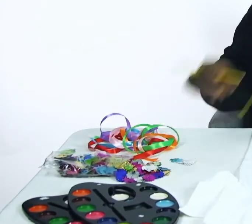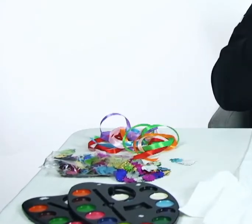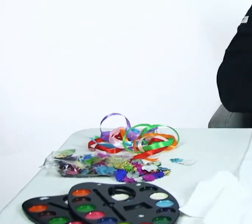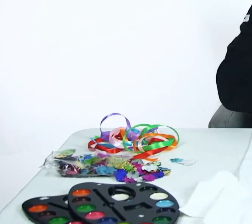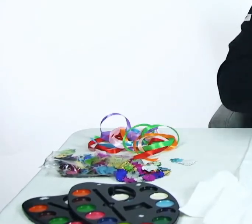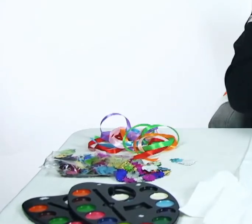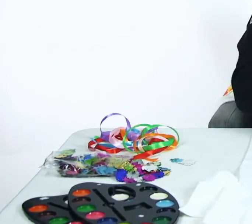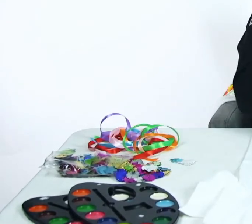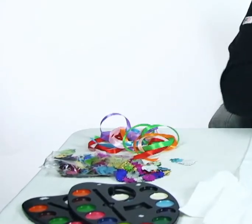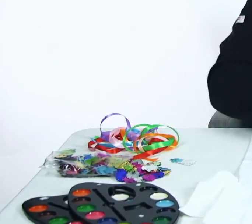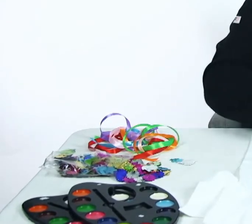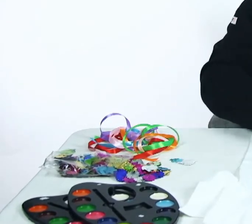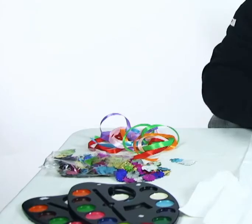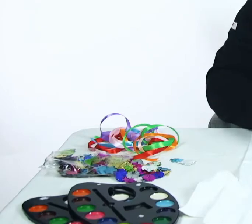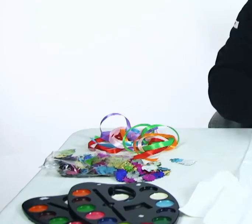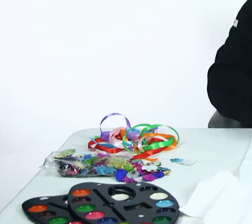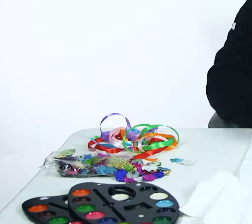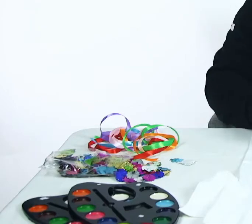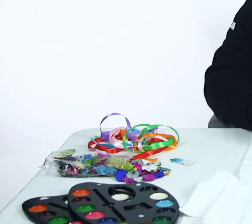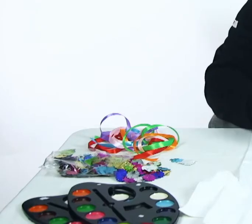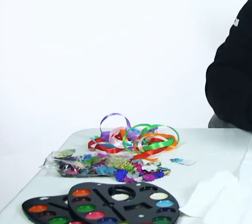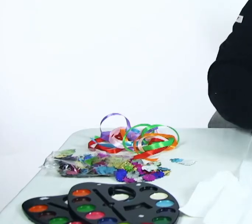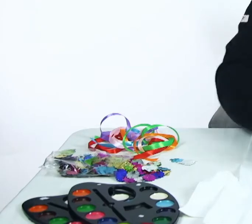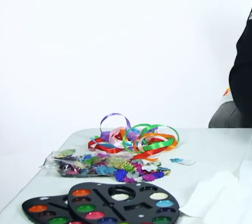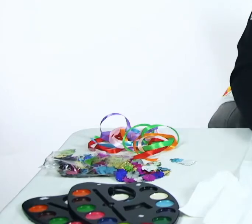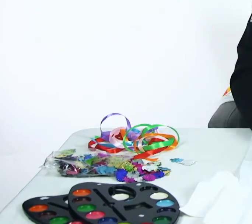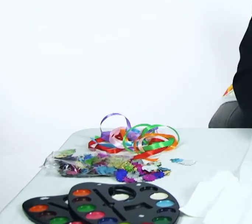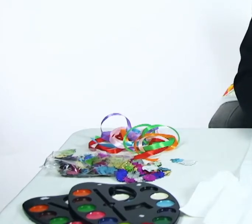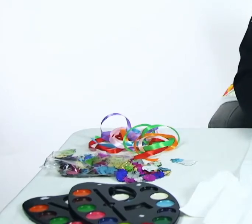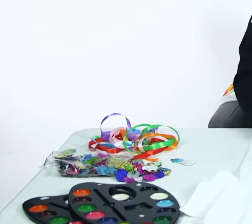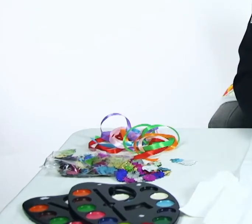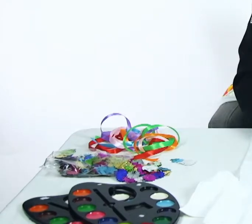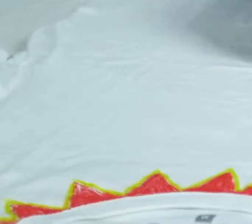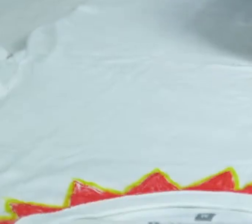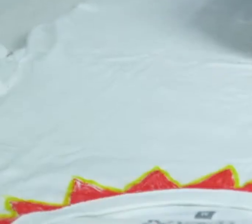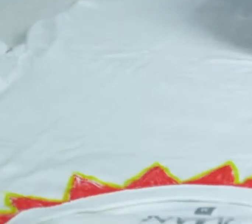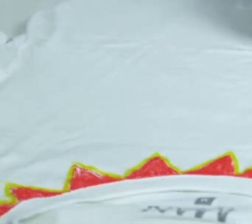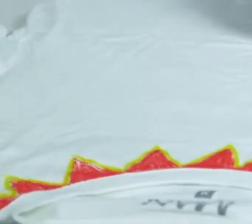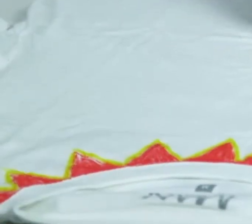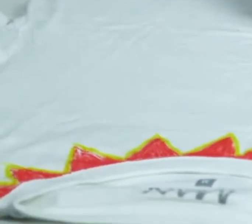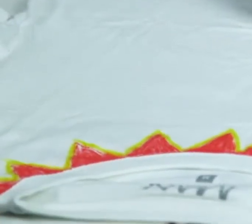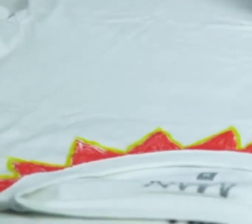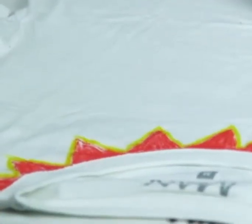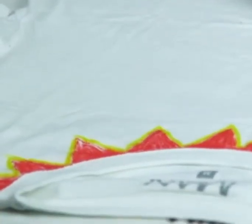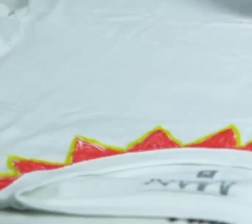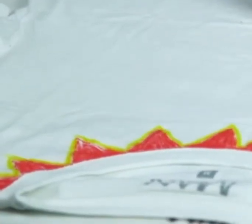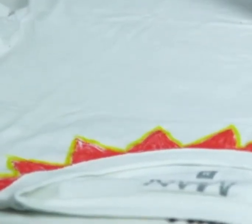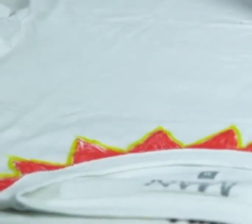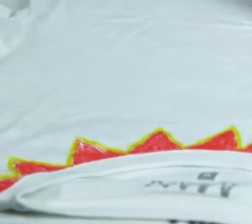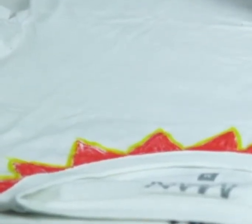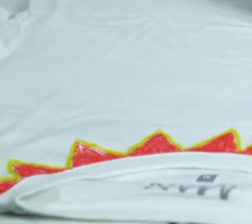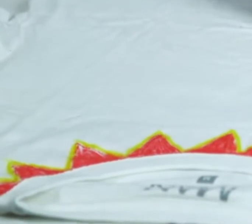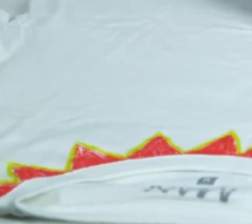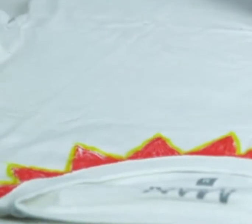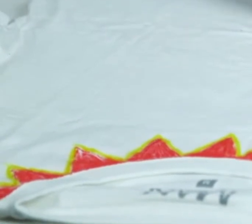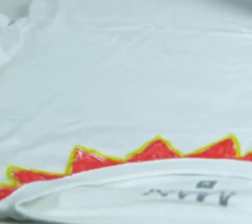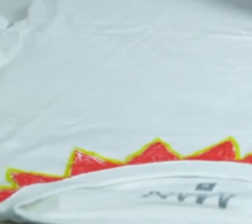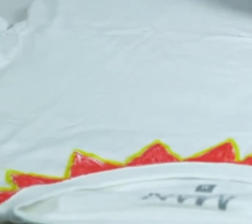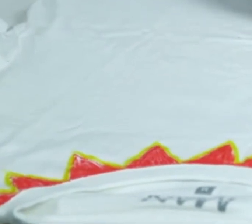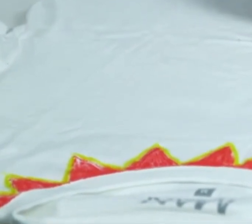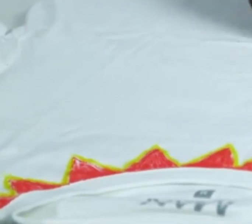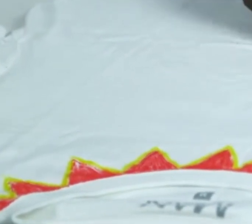with the felt tip, but I'm not. So I'm going to just lightly mark out my